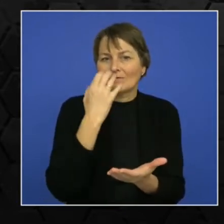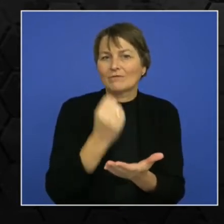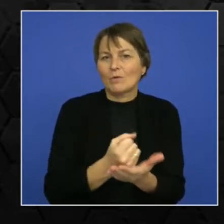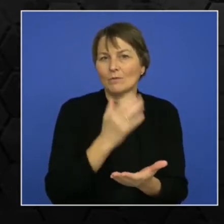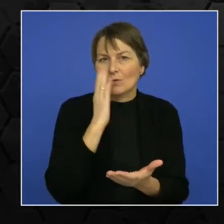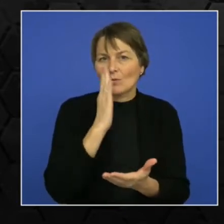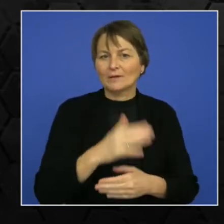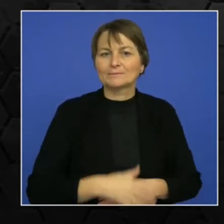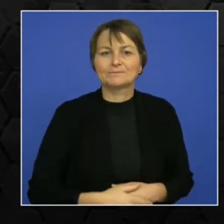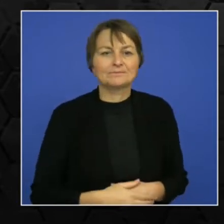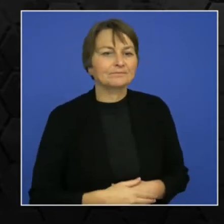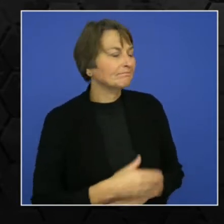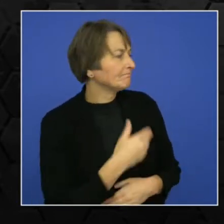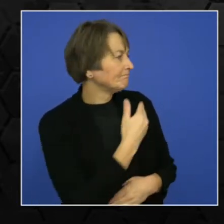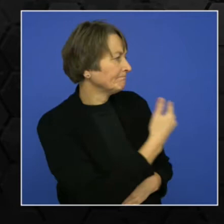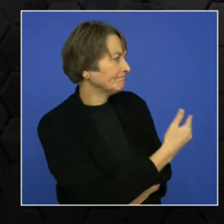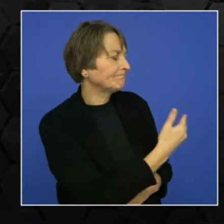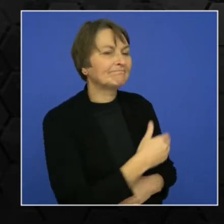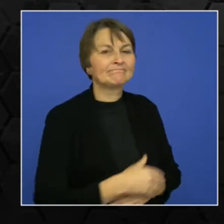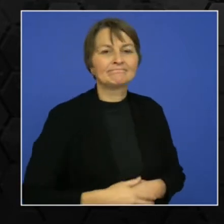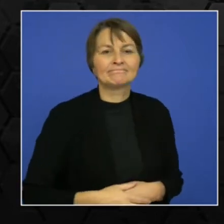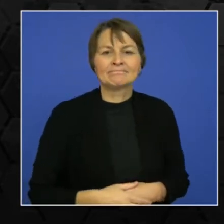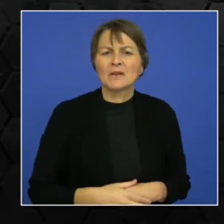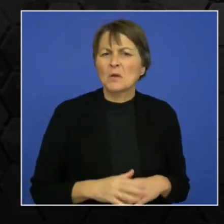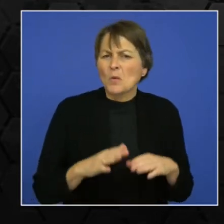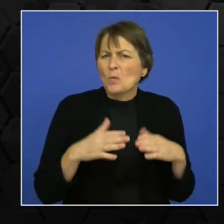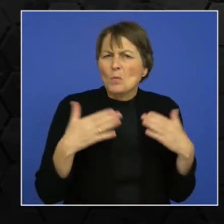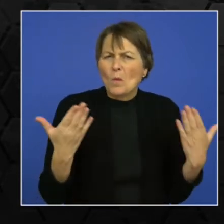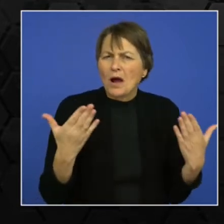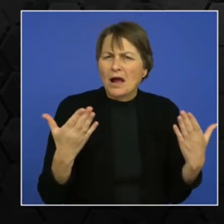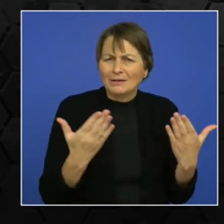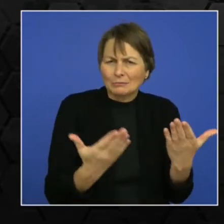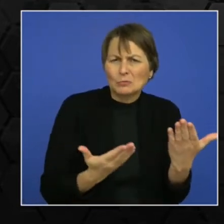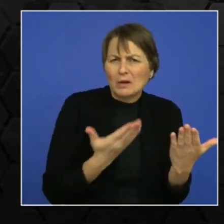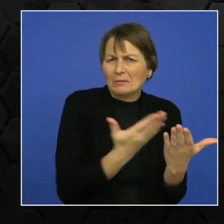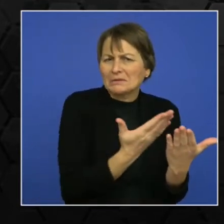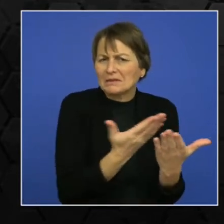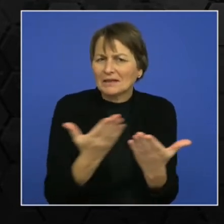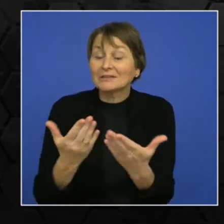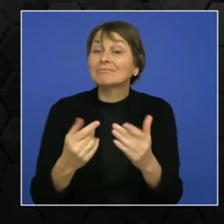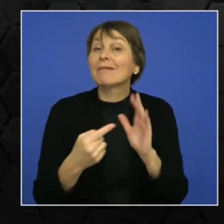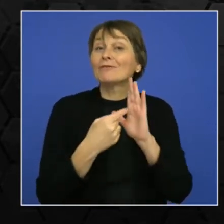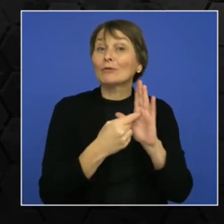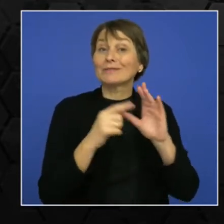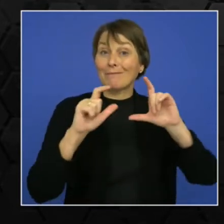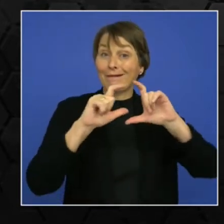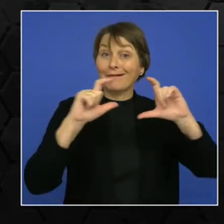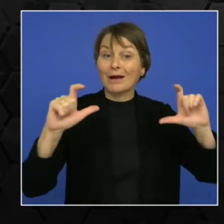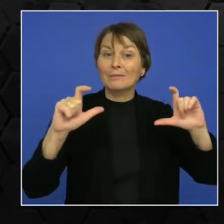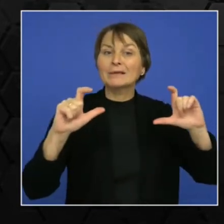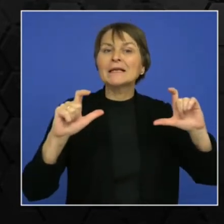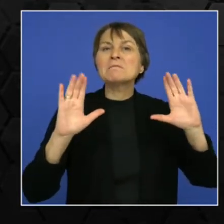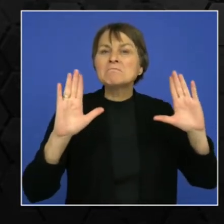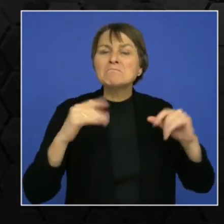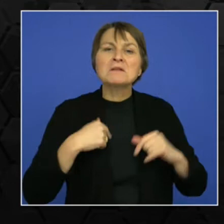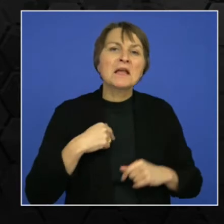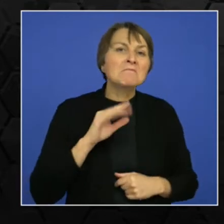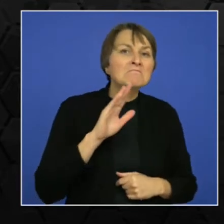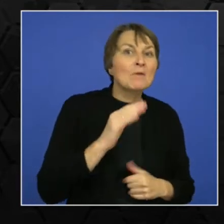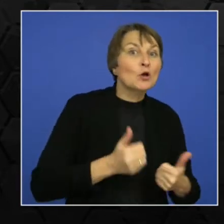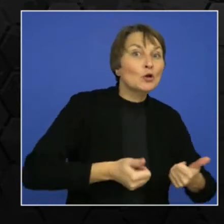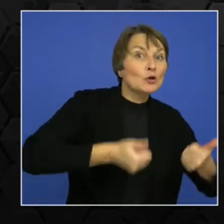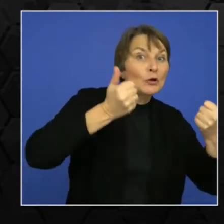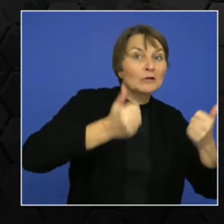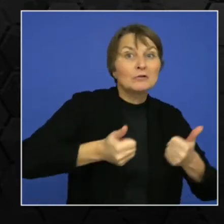recommendations itself is a very big deal, because if a company does not give out good recommendations, it's going to lose out a lot of